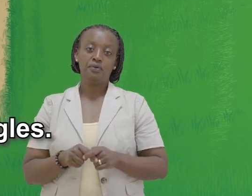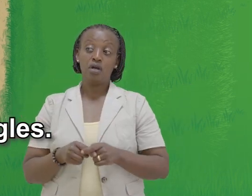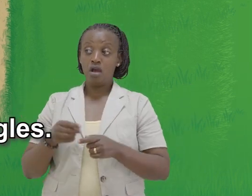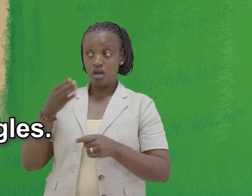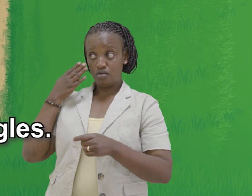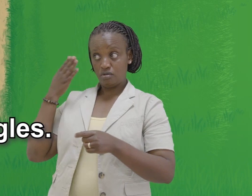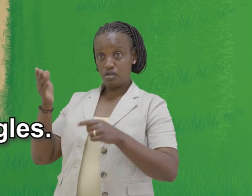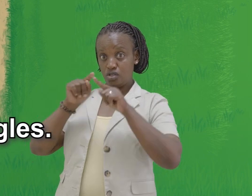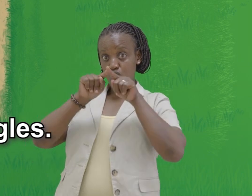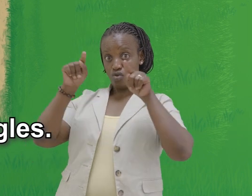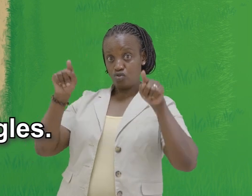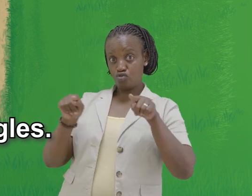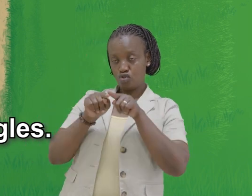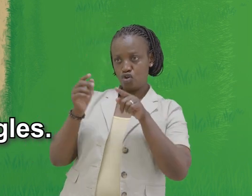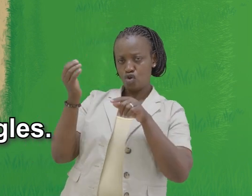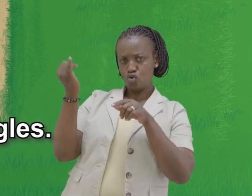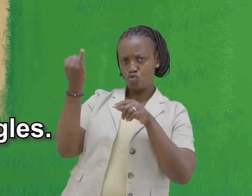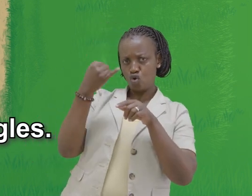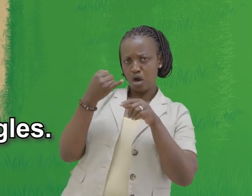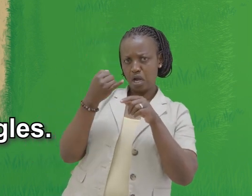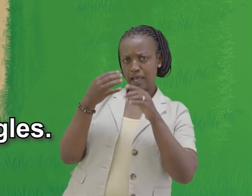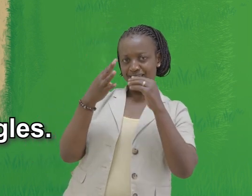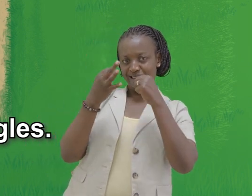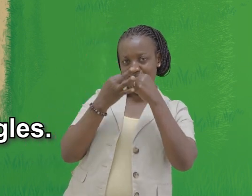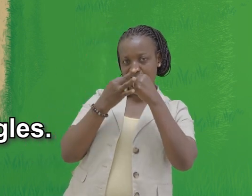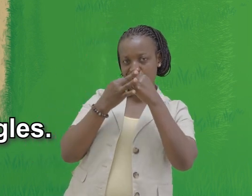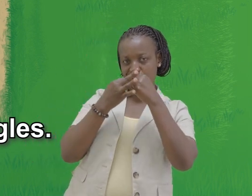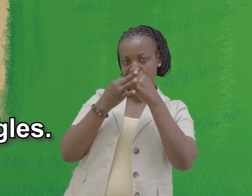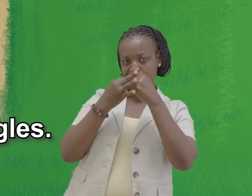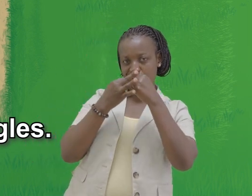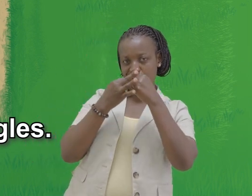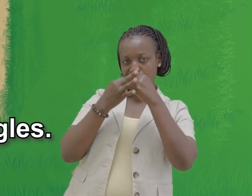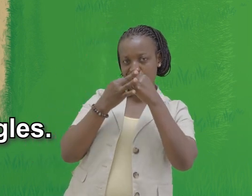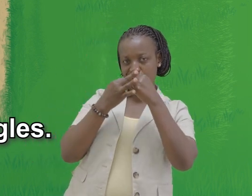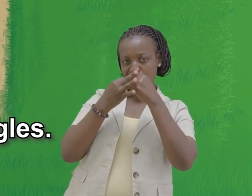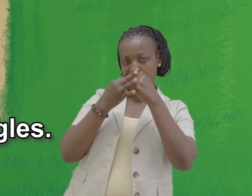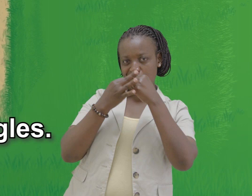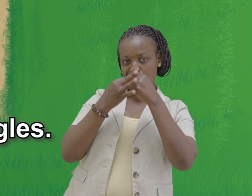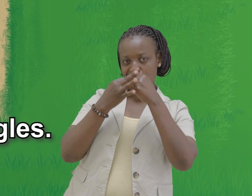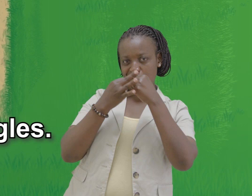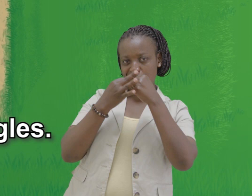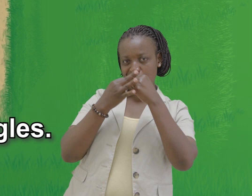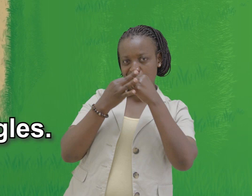In this rectangle, I am going to draw eight equal rectangles.